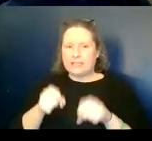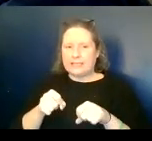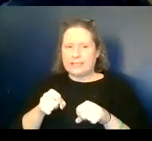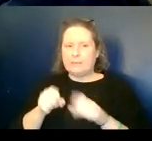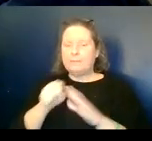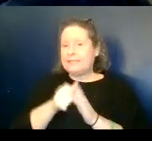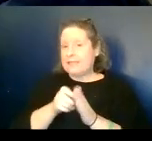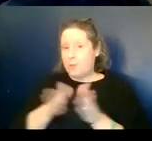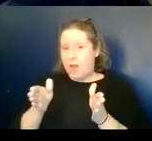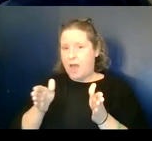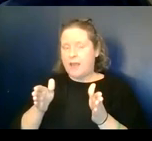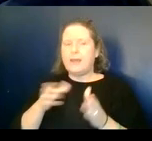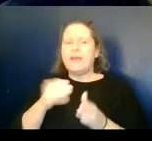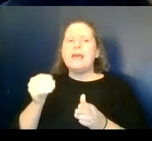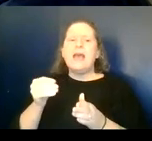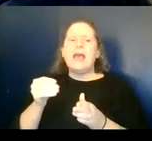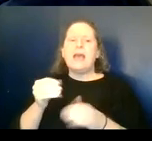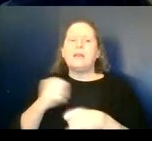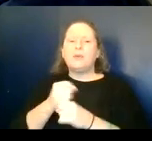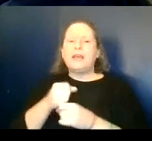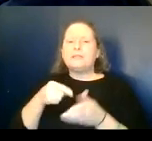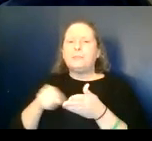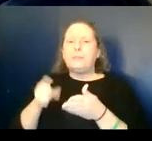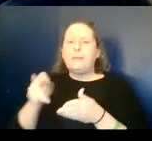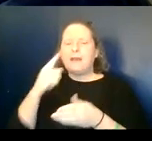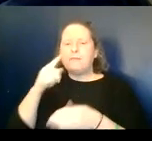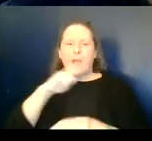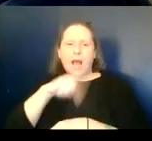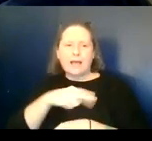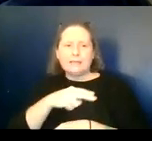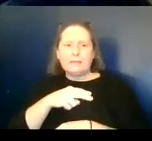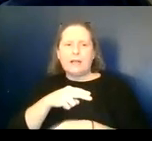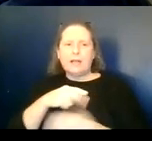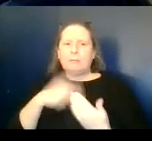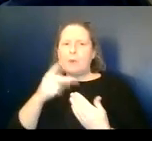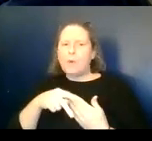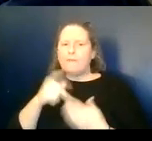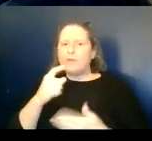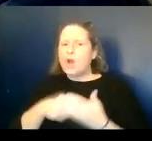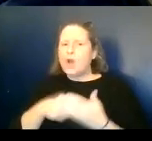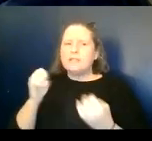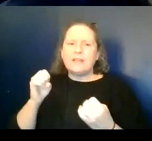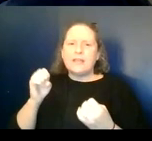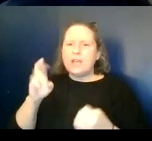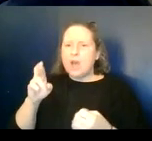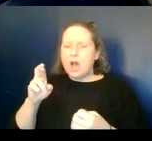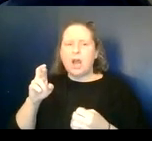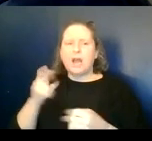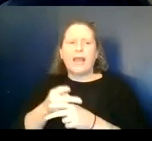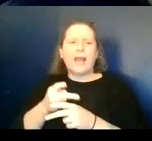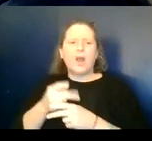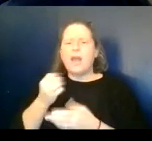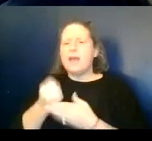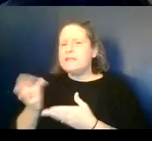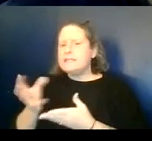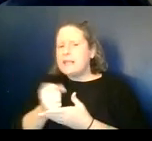shouldn't have to pay for that. We never want a survivor of sexual violence to to be fearful of how they're